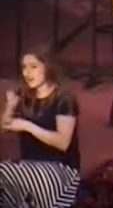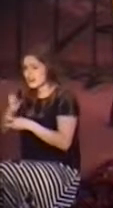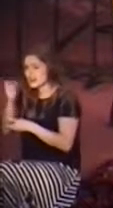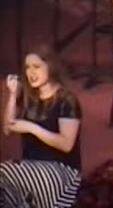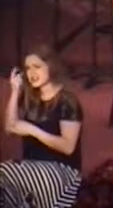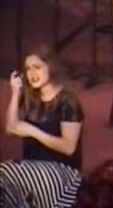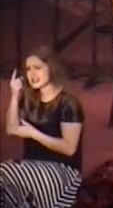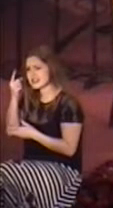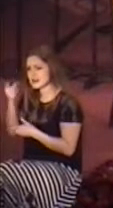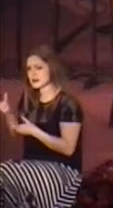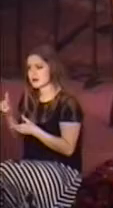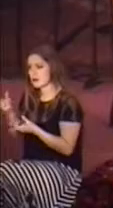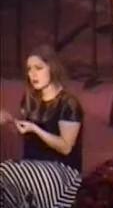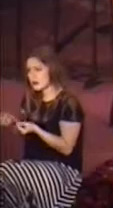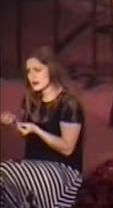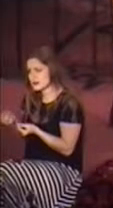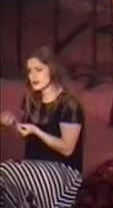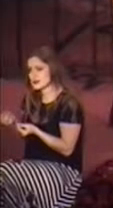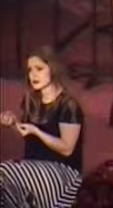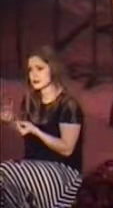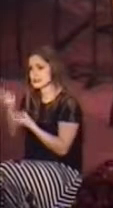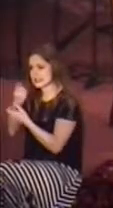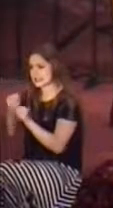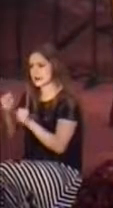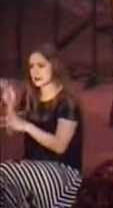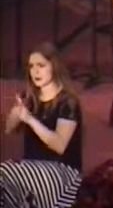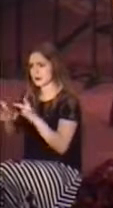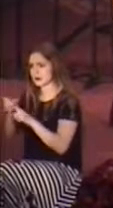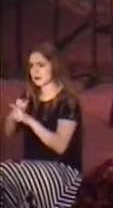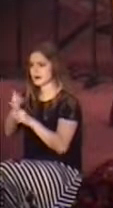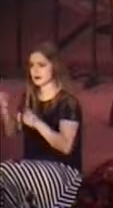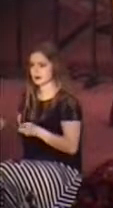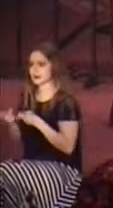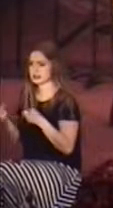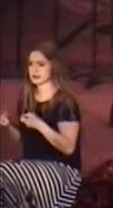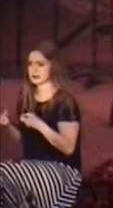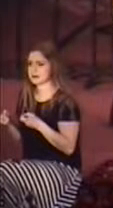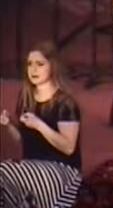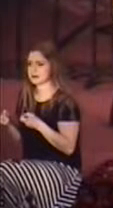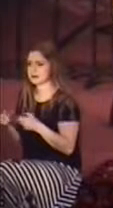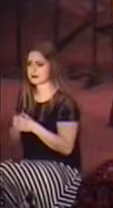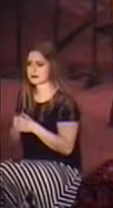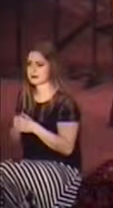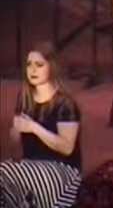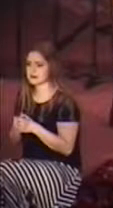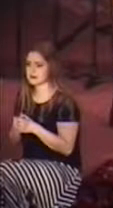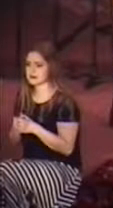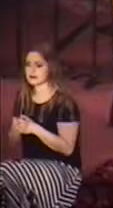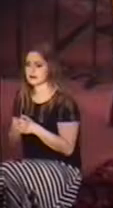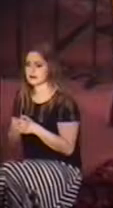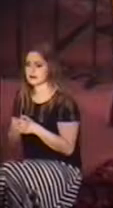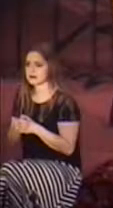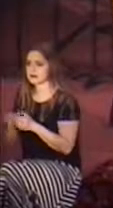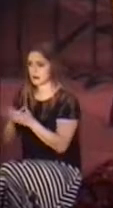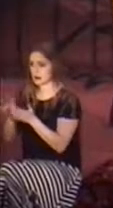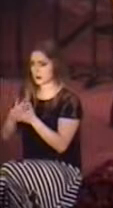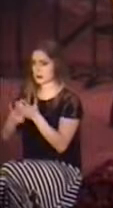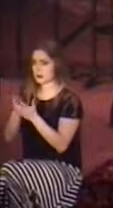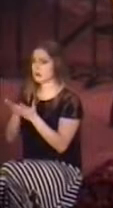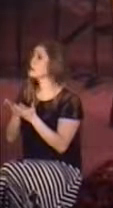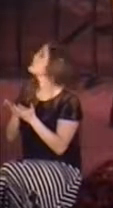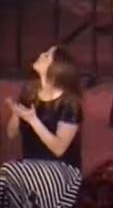do to save His people from their sins. And so we have to look at that too. And so turn in your Bibles to Hebrews